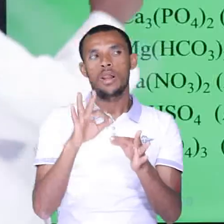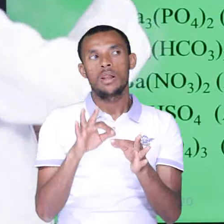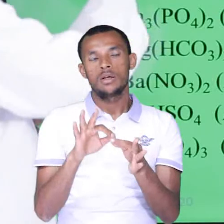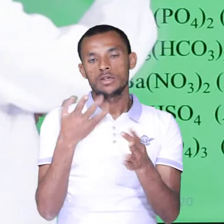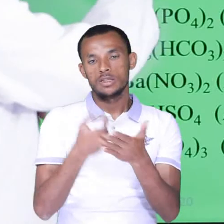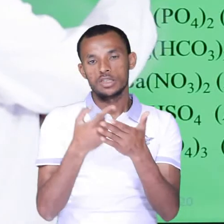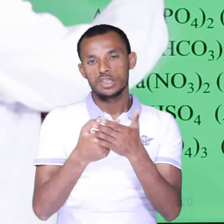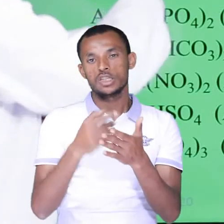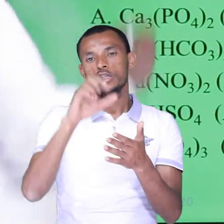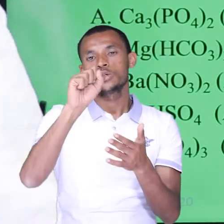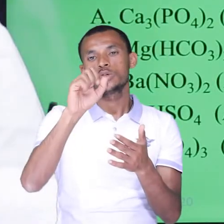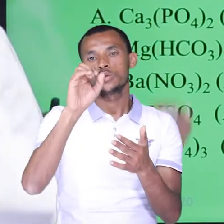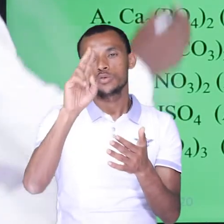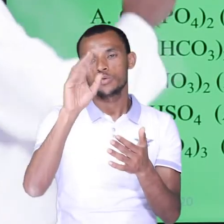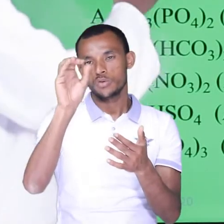This is sucrose.